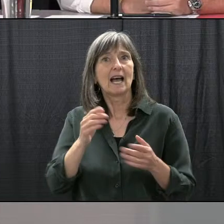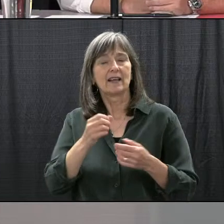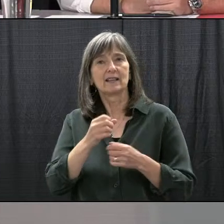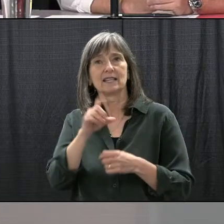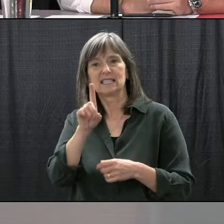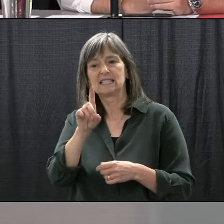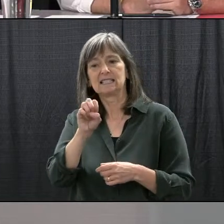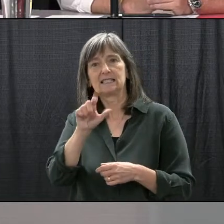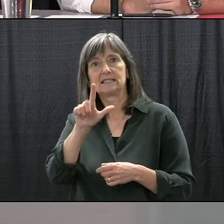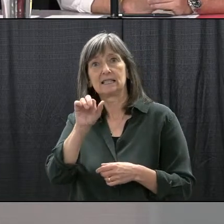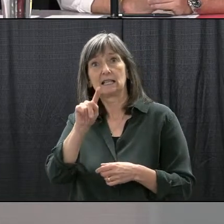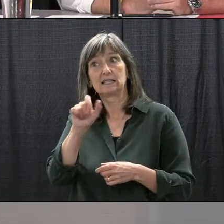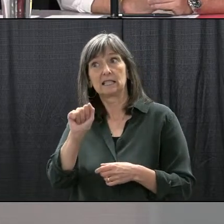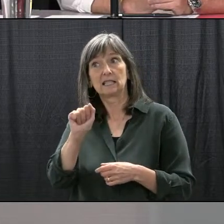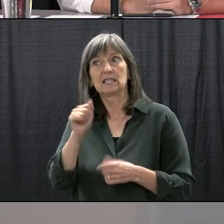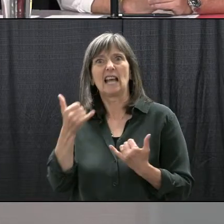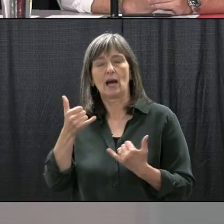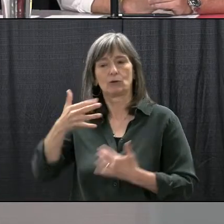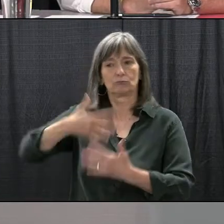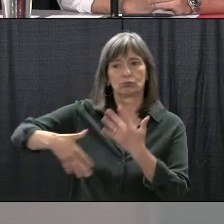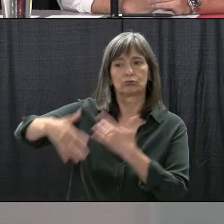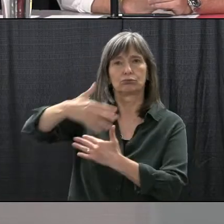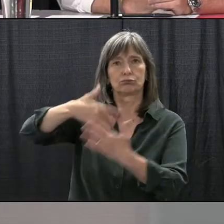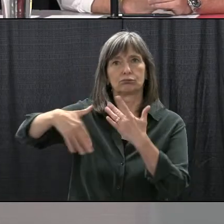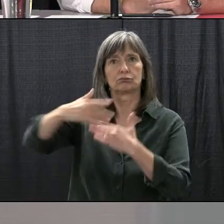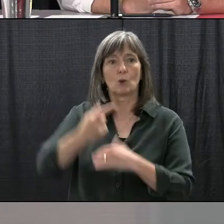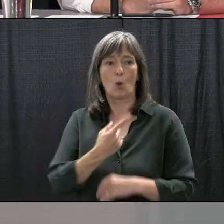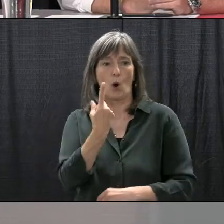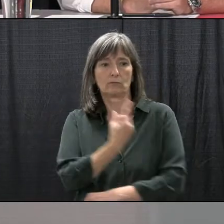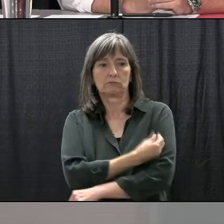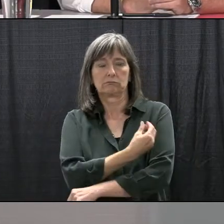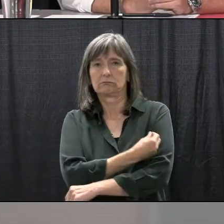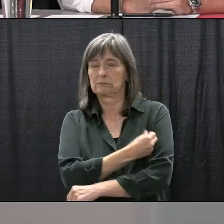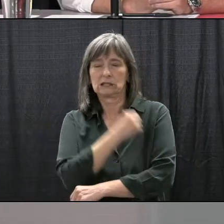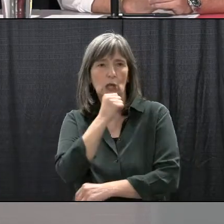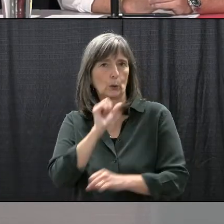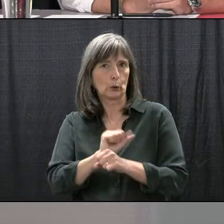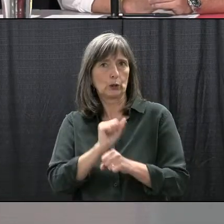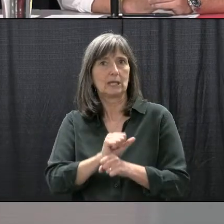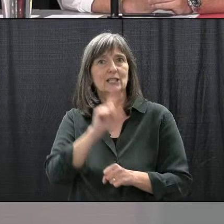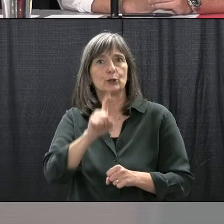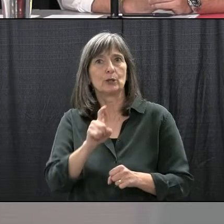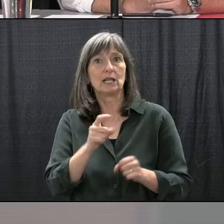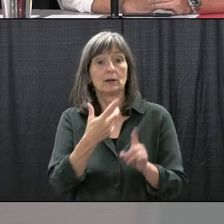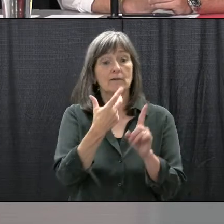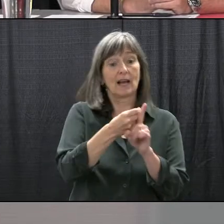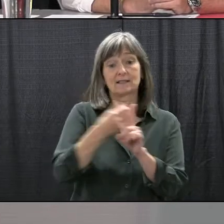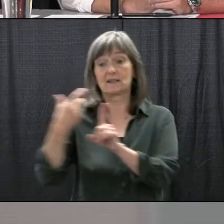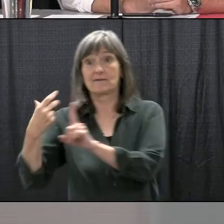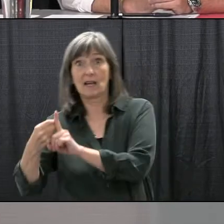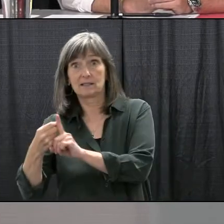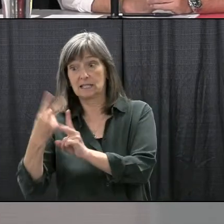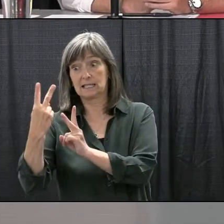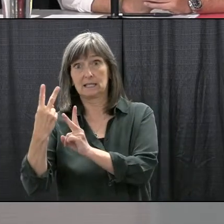variant, which we're seeing circulating a whole lot more, and we know one dose isn't very effective. Are we looking at shortening it further?